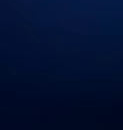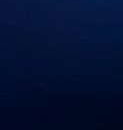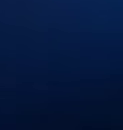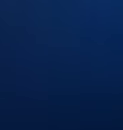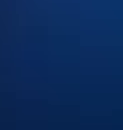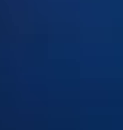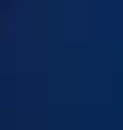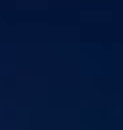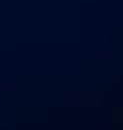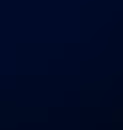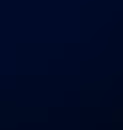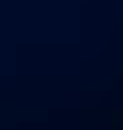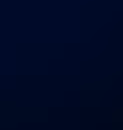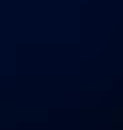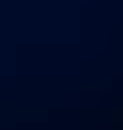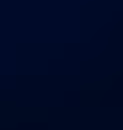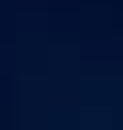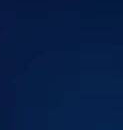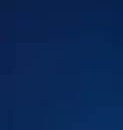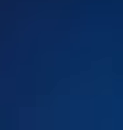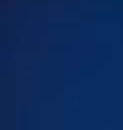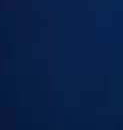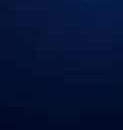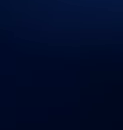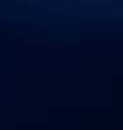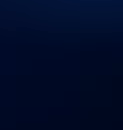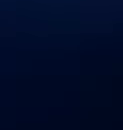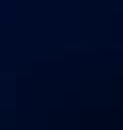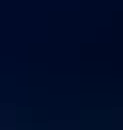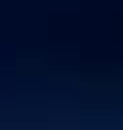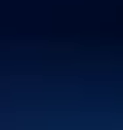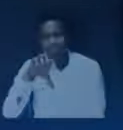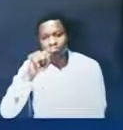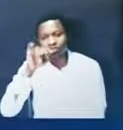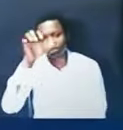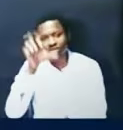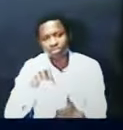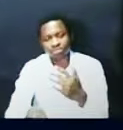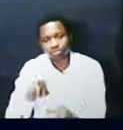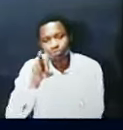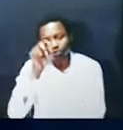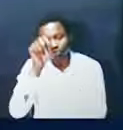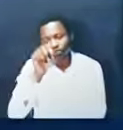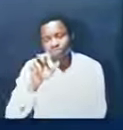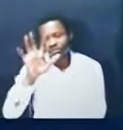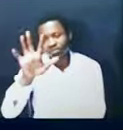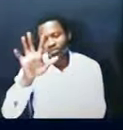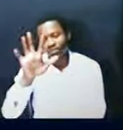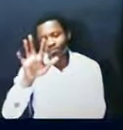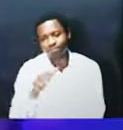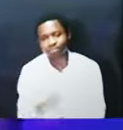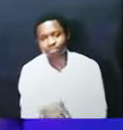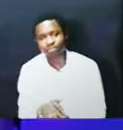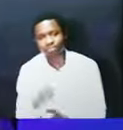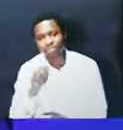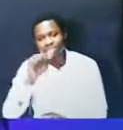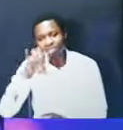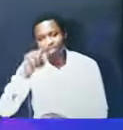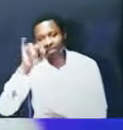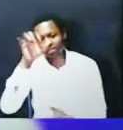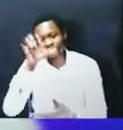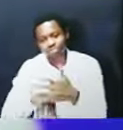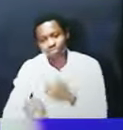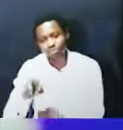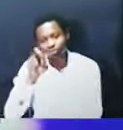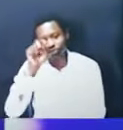wode asempa no ekoma amaama nyina. Now, Acts chapter 2 from verse 5. Are we